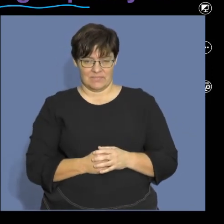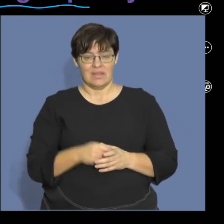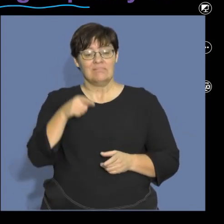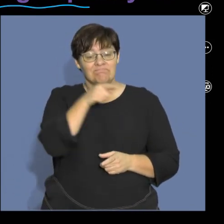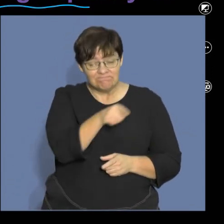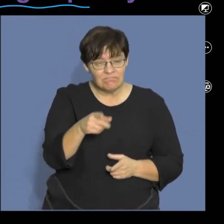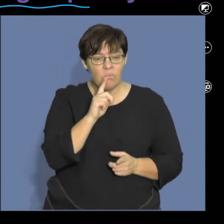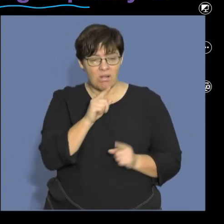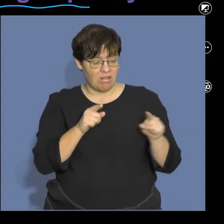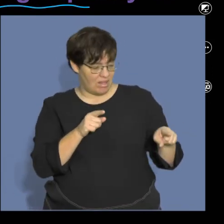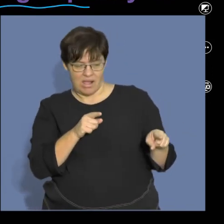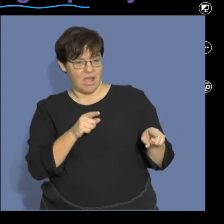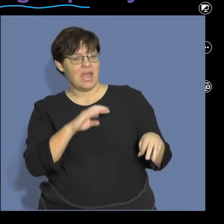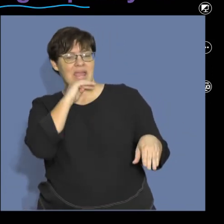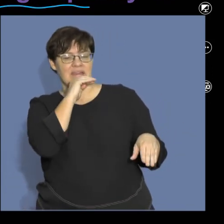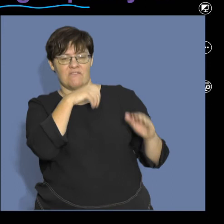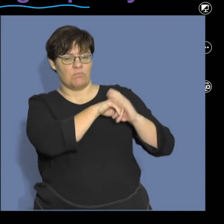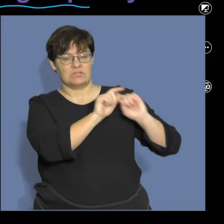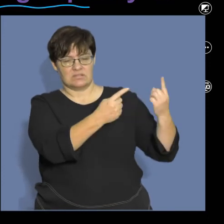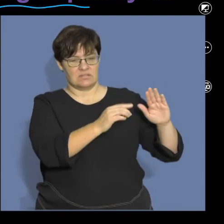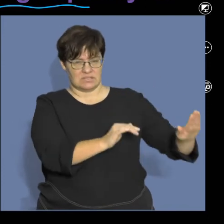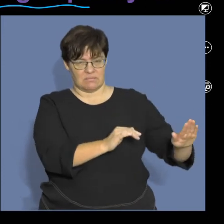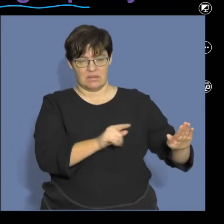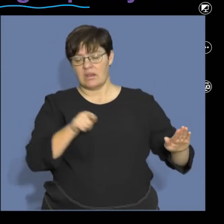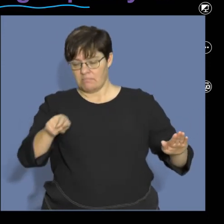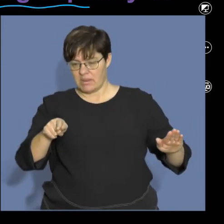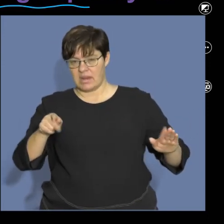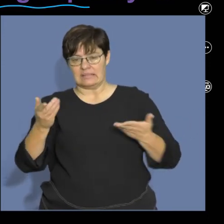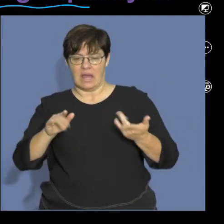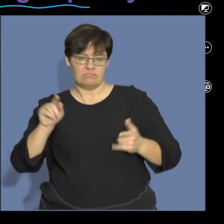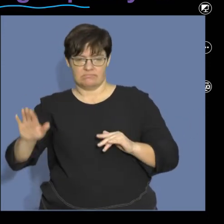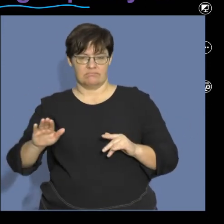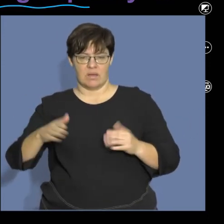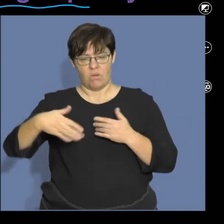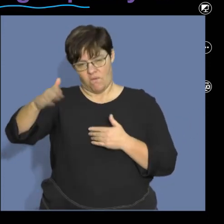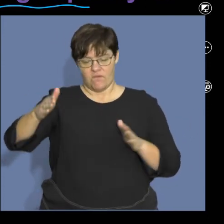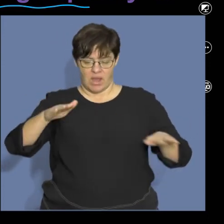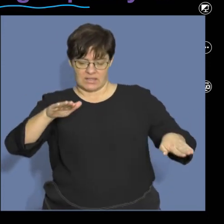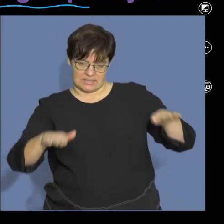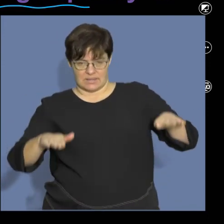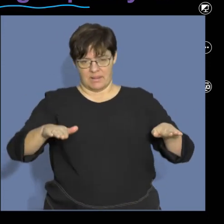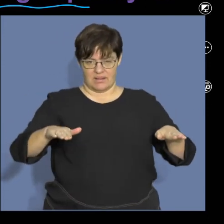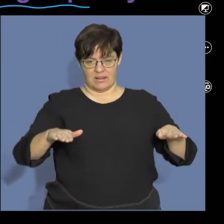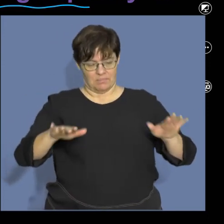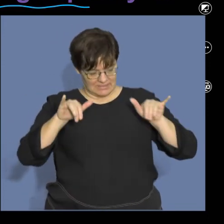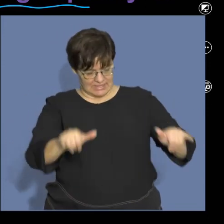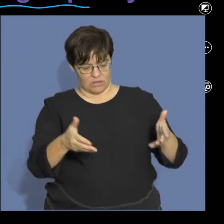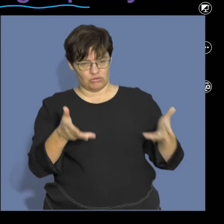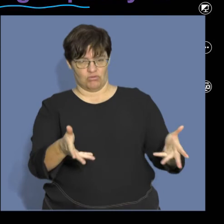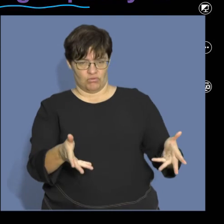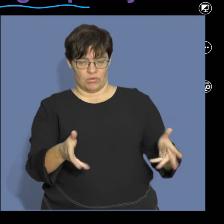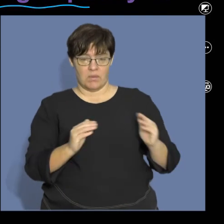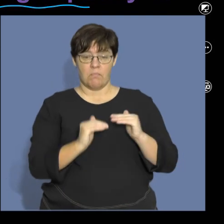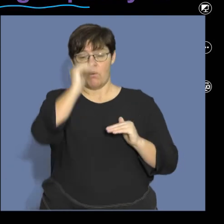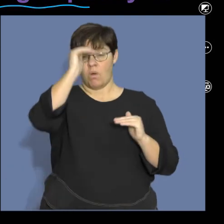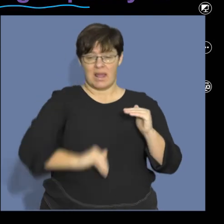ecosystem. It's going to be when that population stabilizes at a particular size